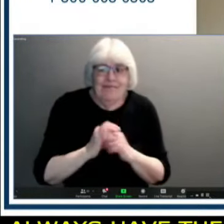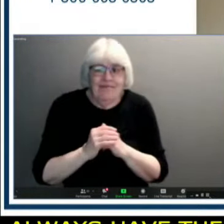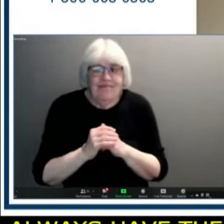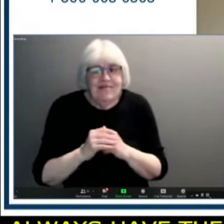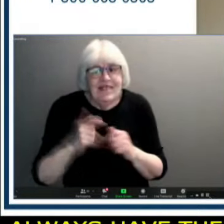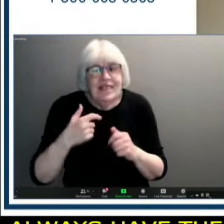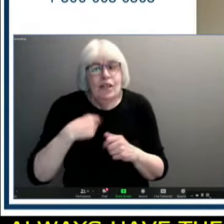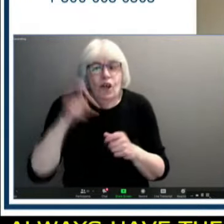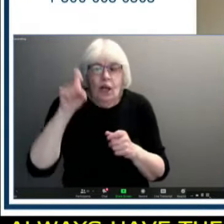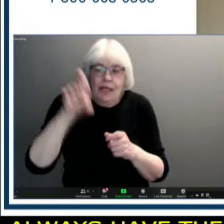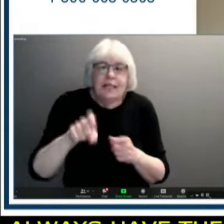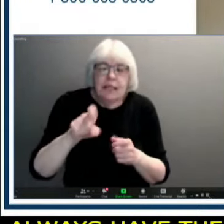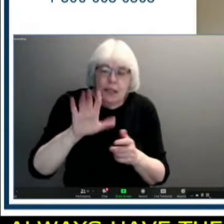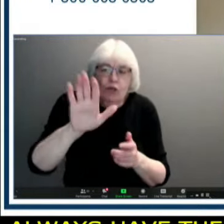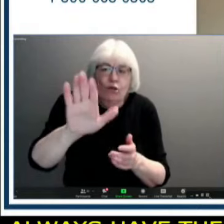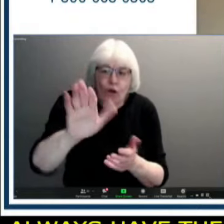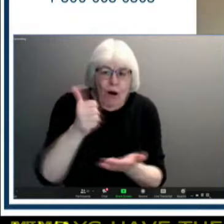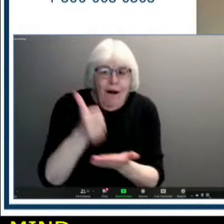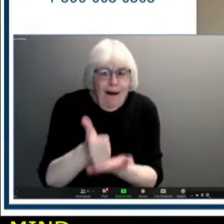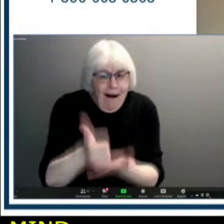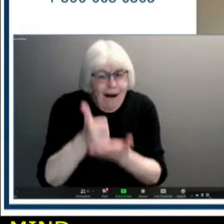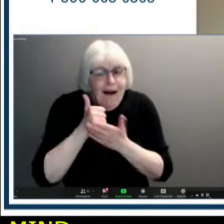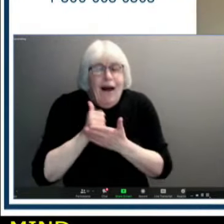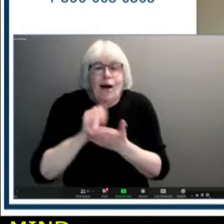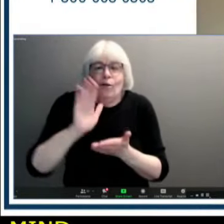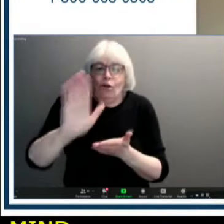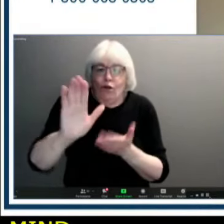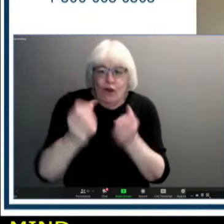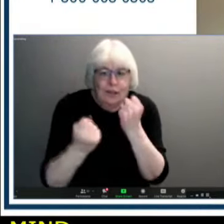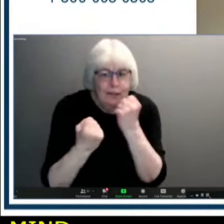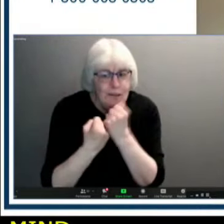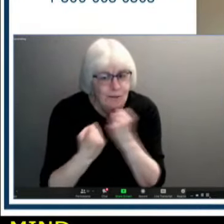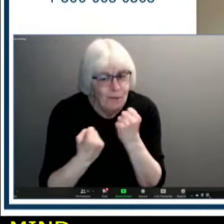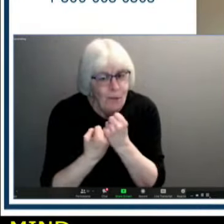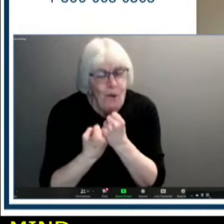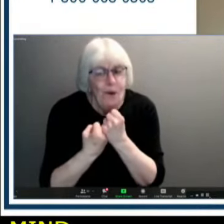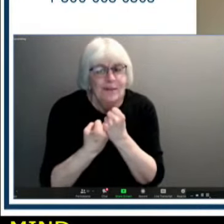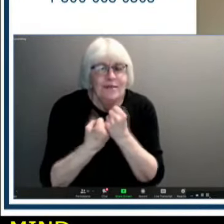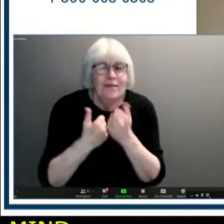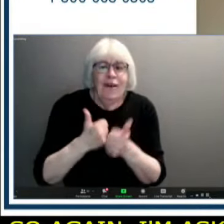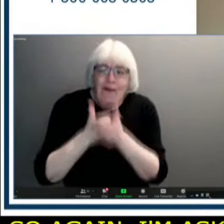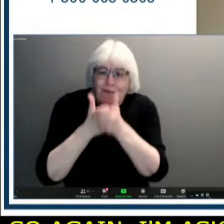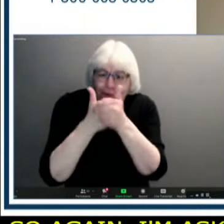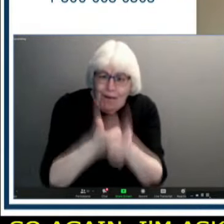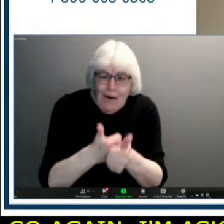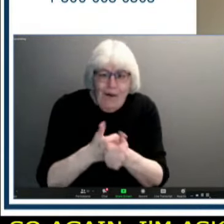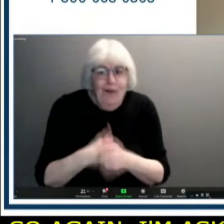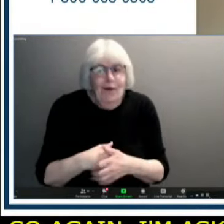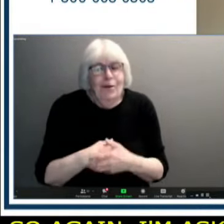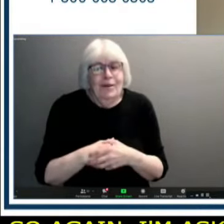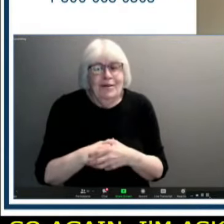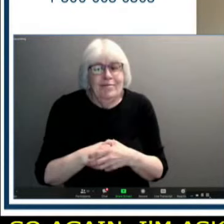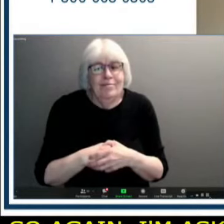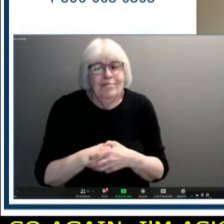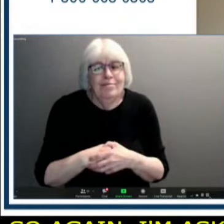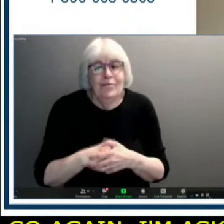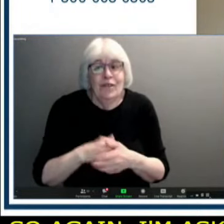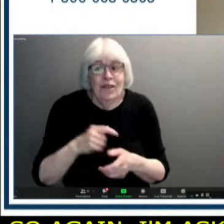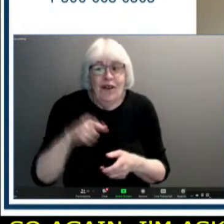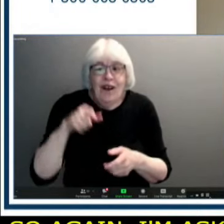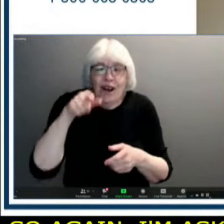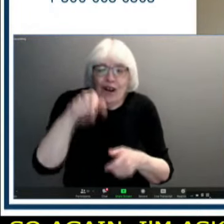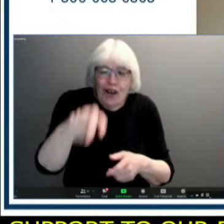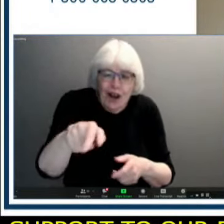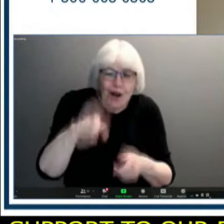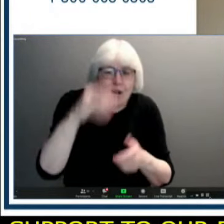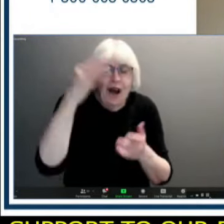continued support to our pandemic response. What we're asking you to do now is probably the most difficult request we have